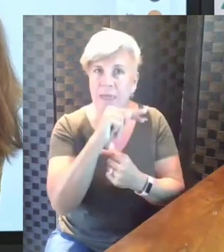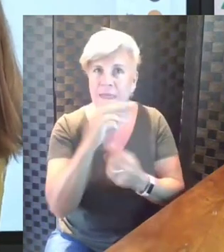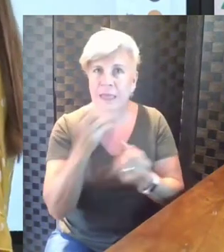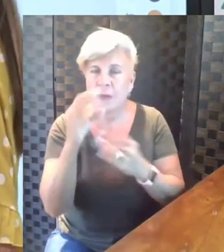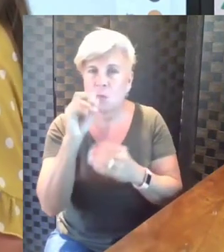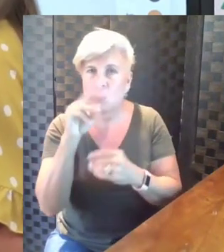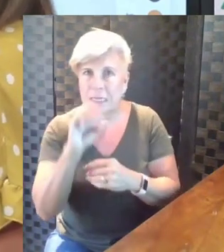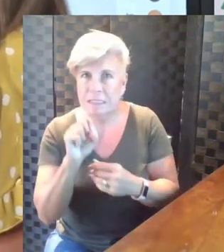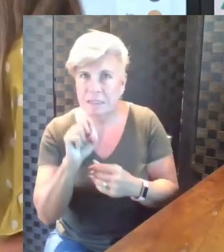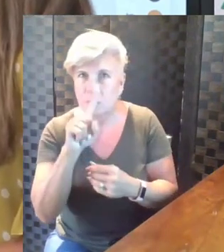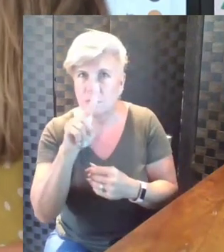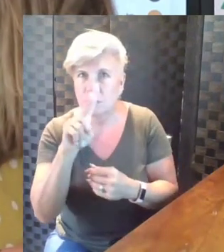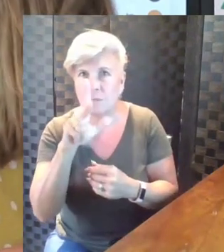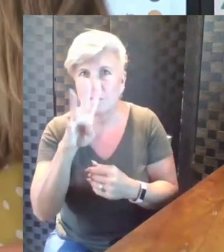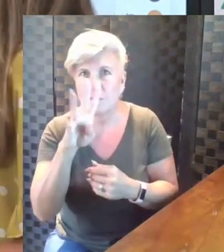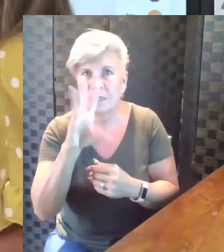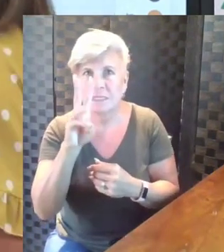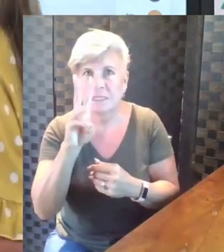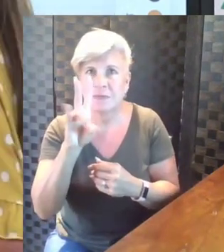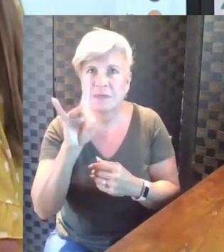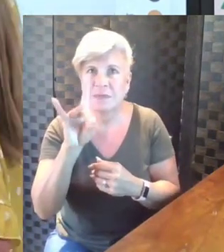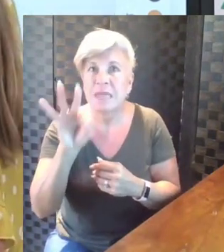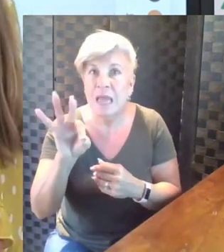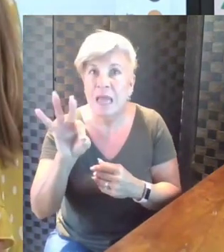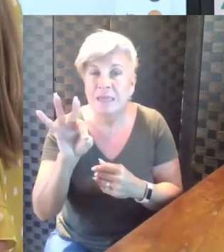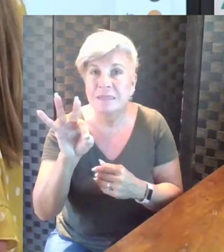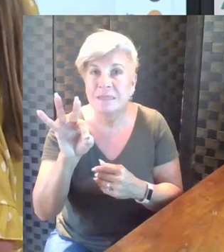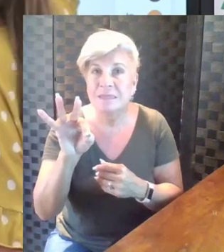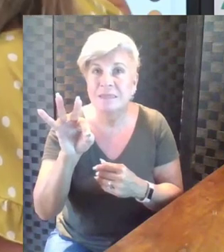3, 4, 5, 6, 7, 8, 9.